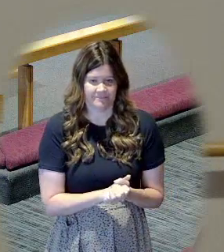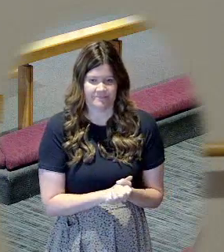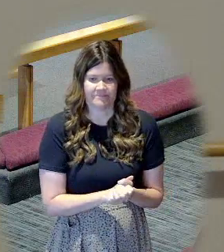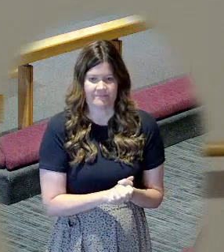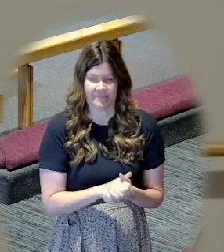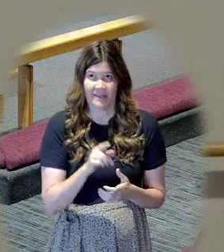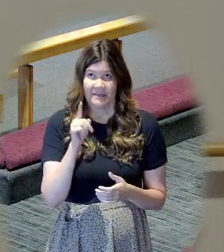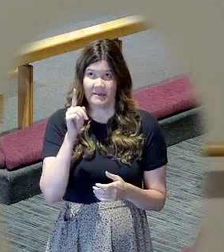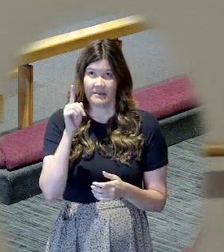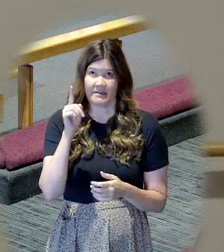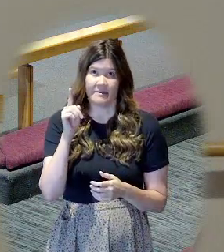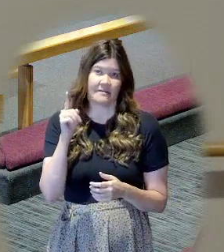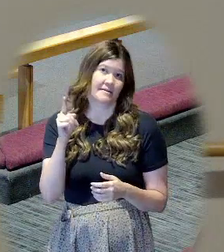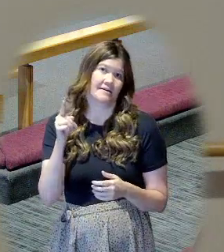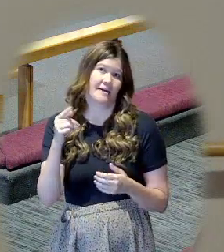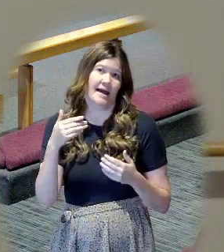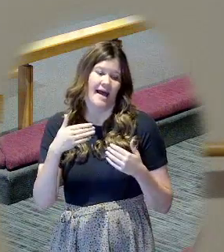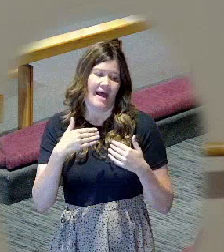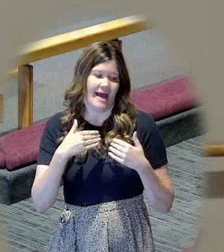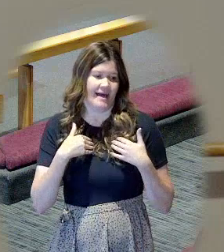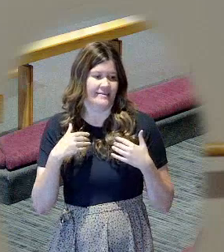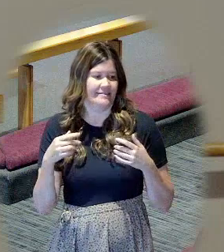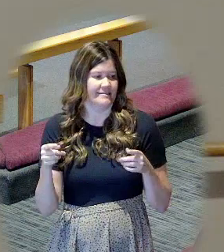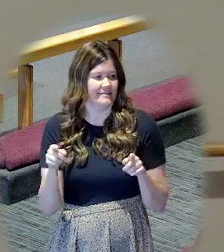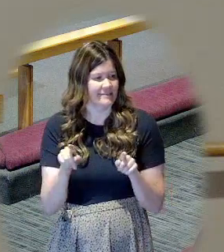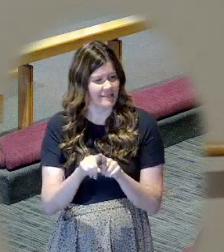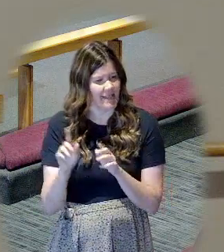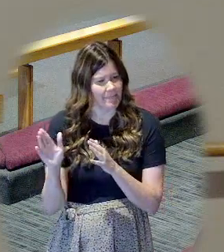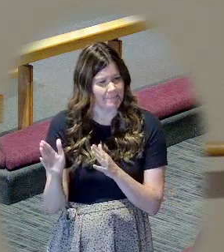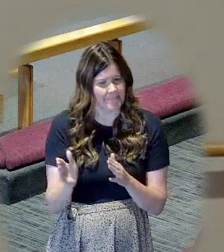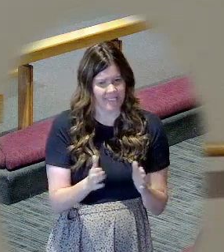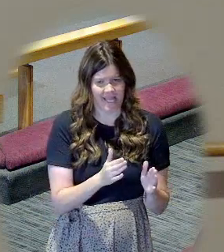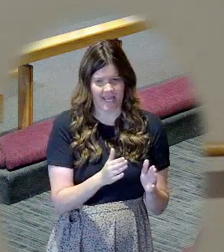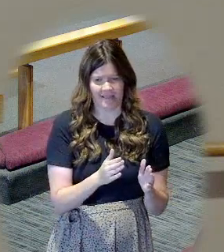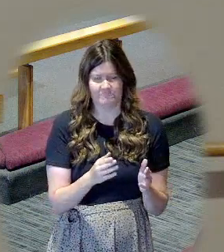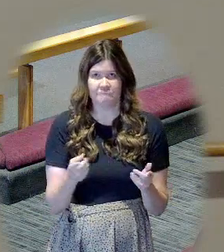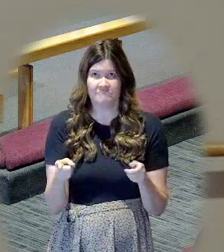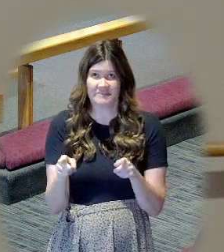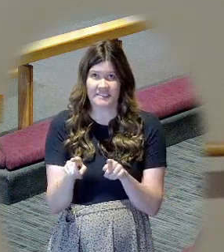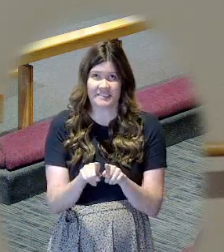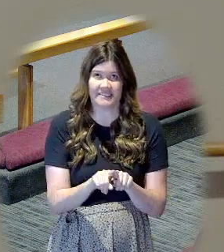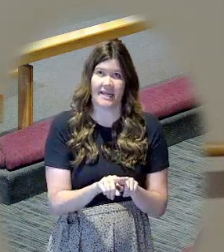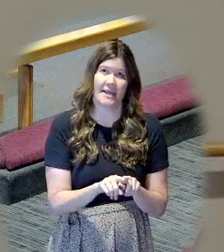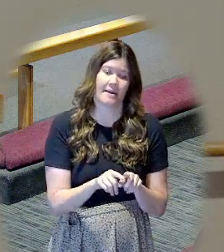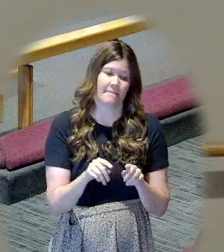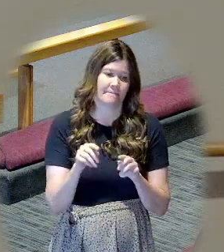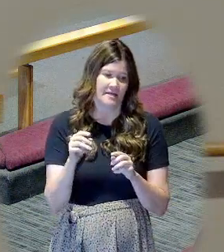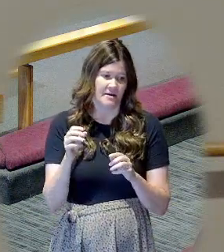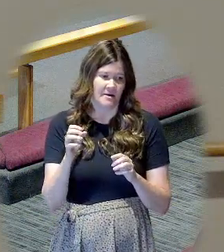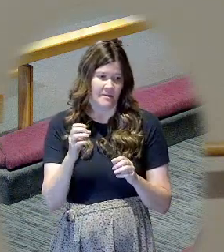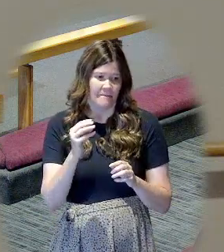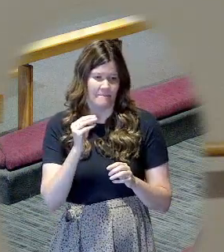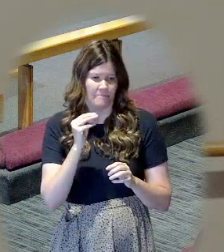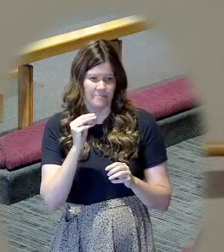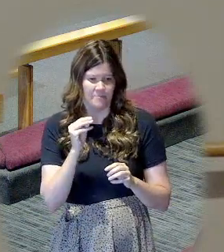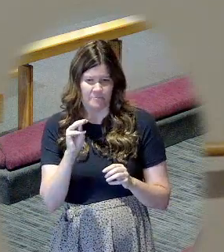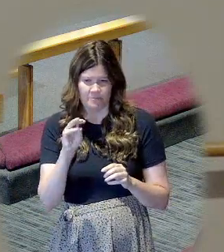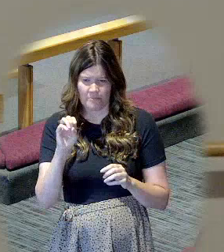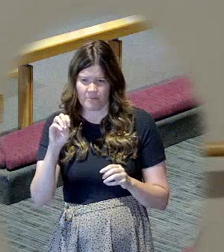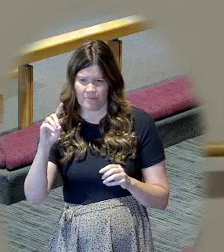He has the same convictions. He has the same plan. He has the same mood. He has the same love for